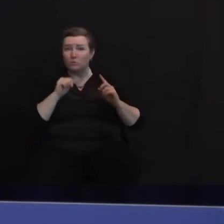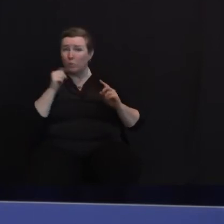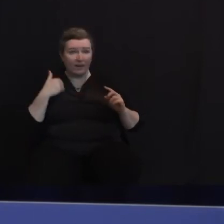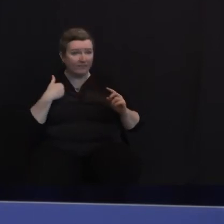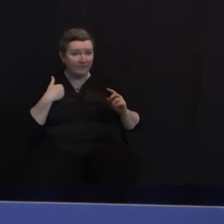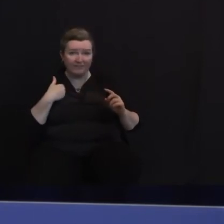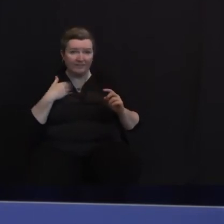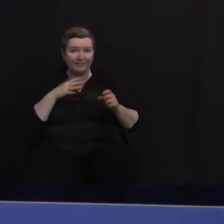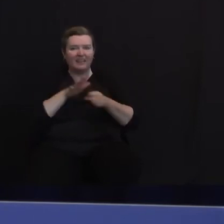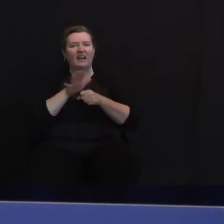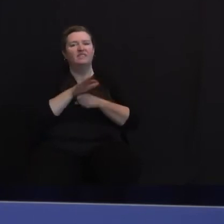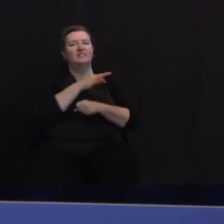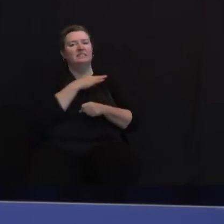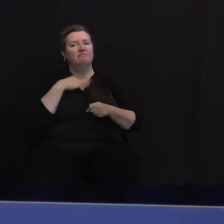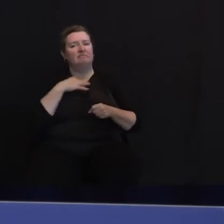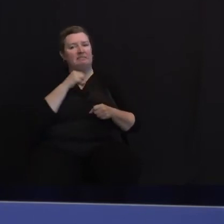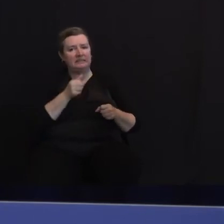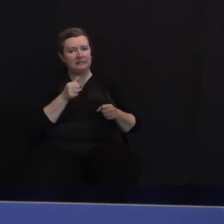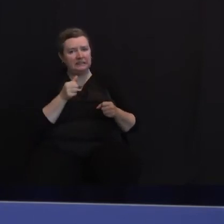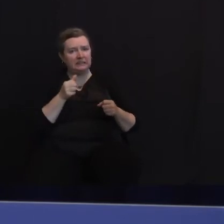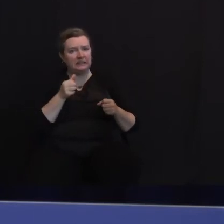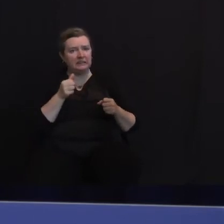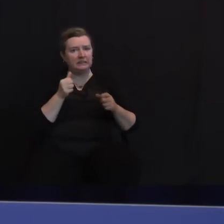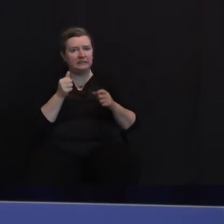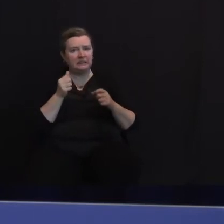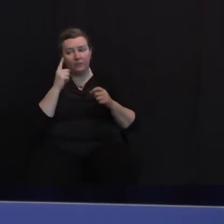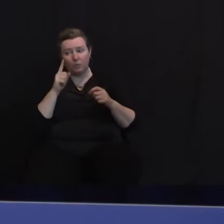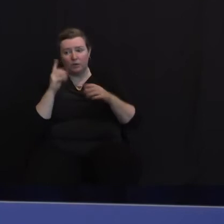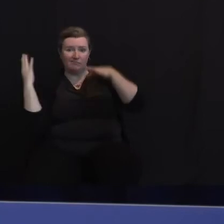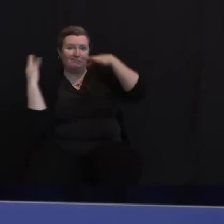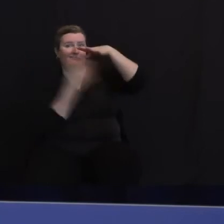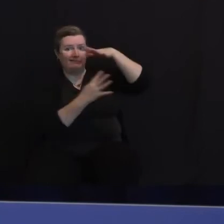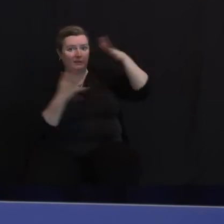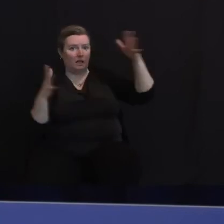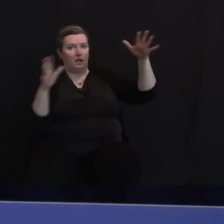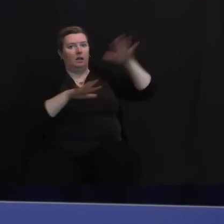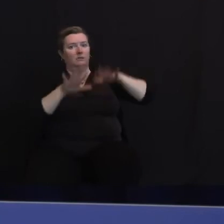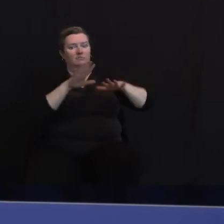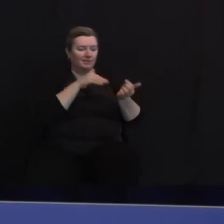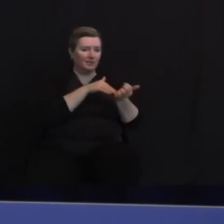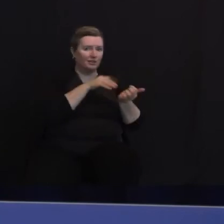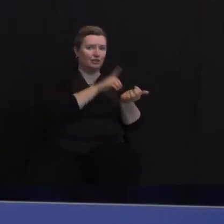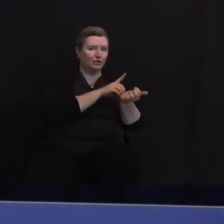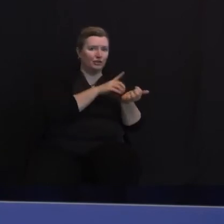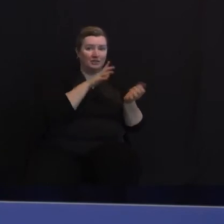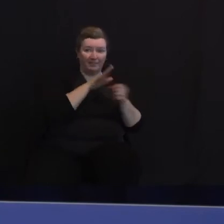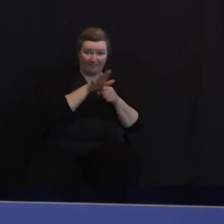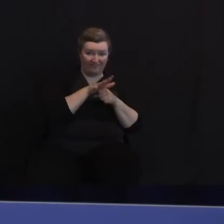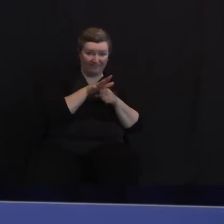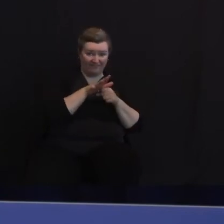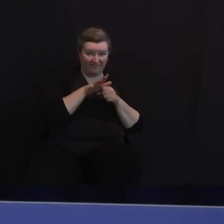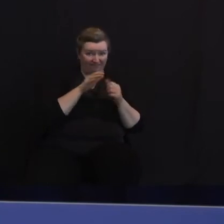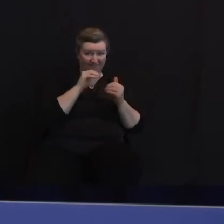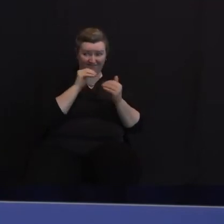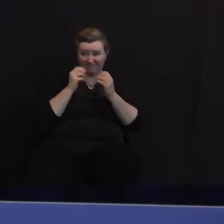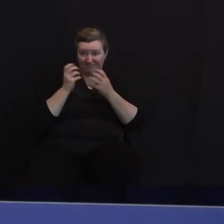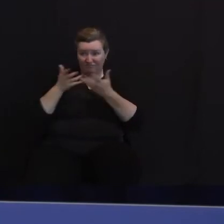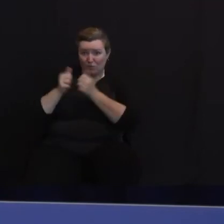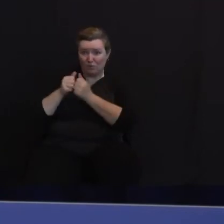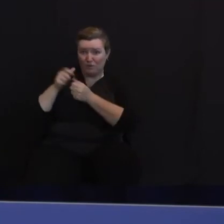staffing that people are familiar with, conventional staffing. So we will be working with our